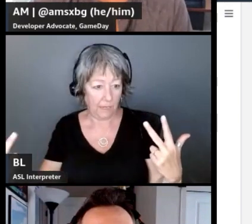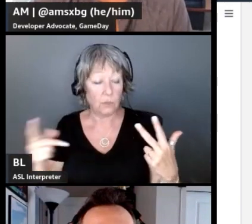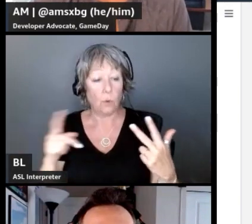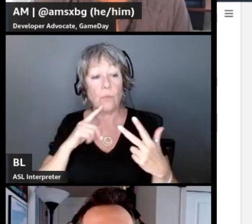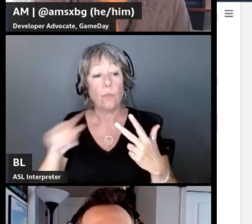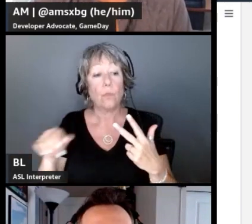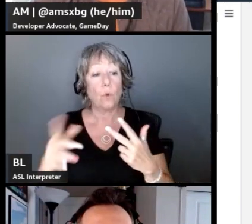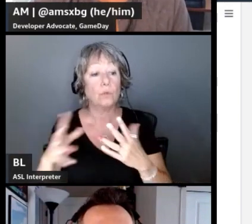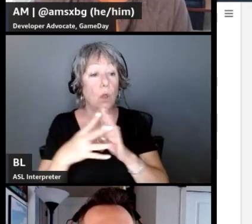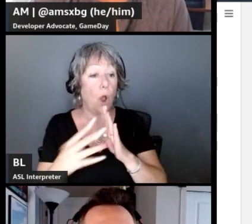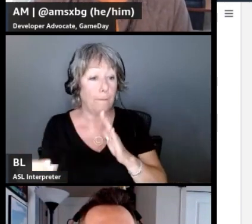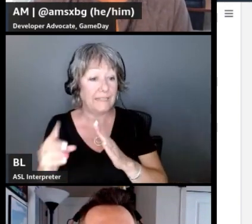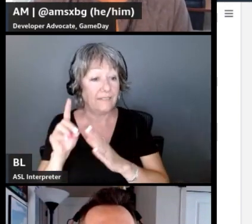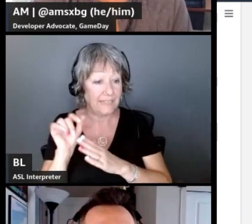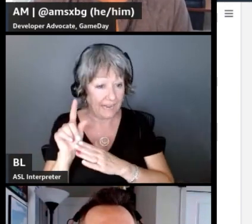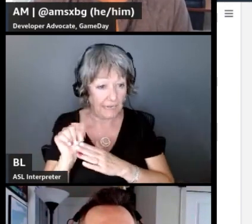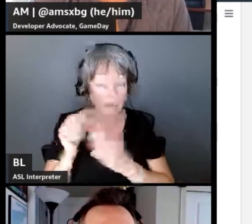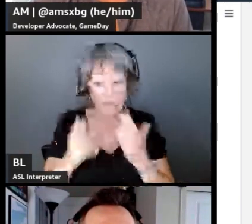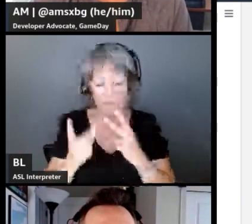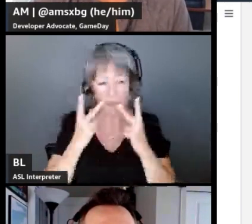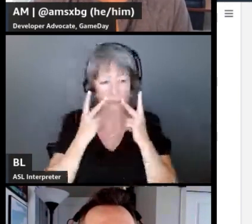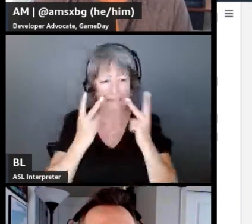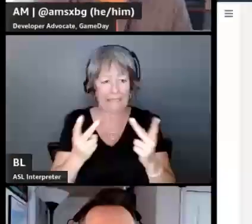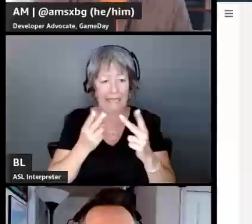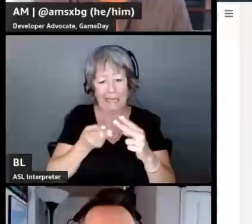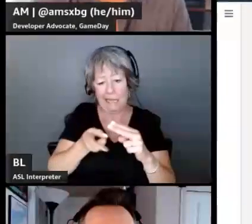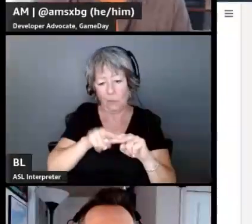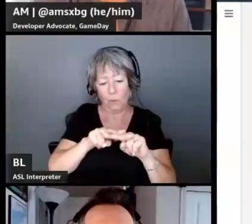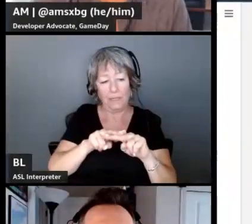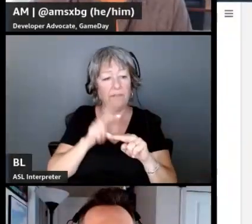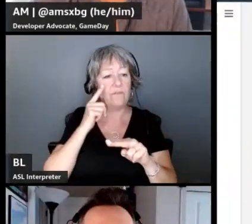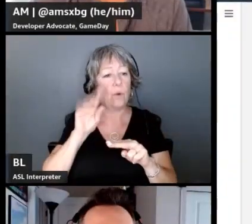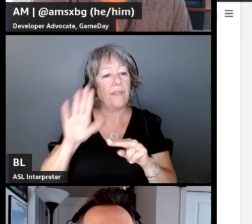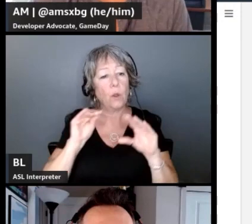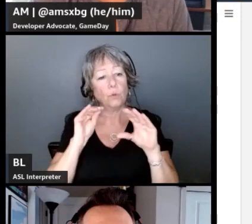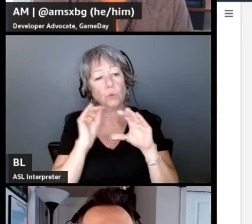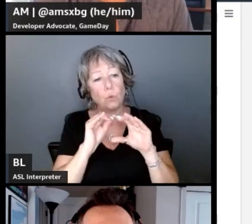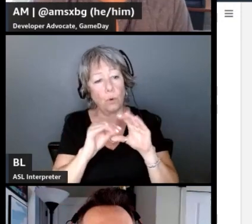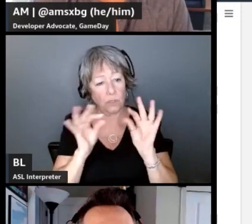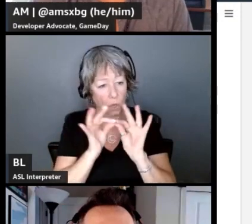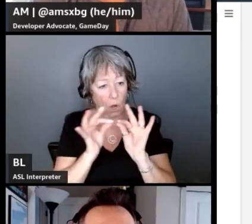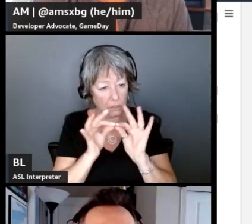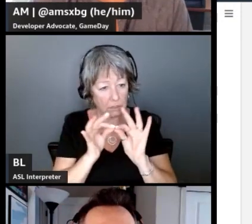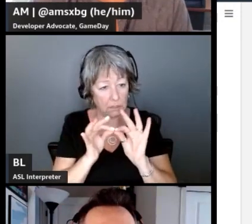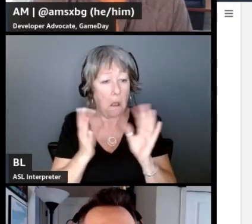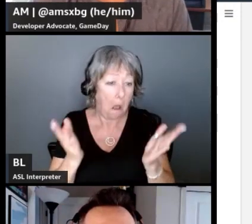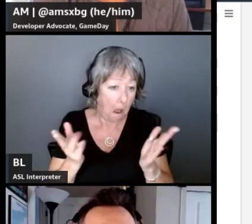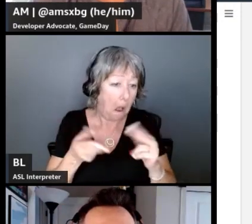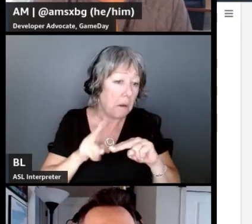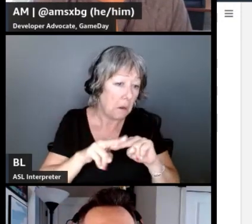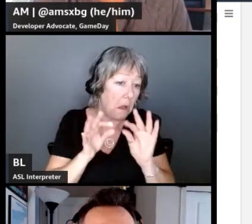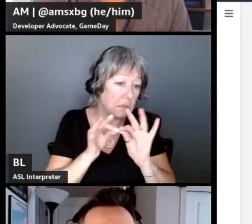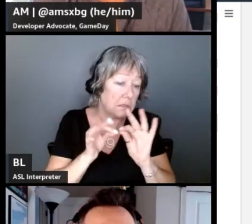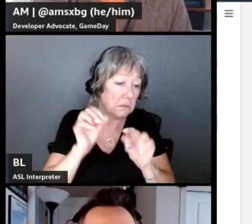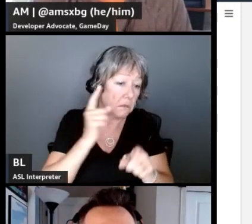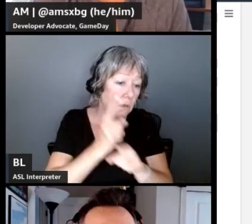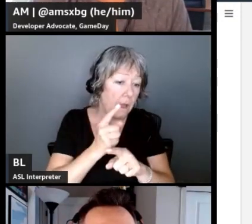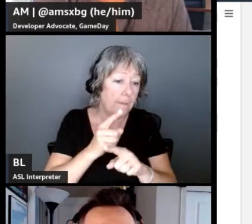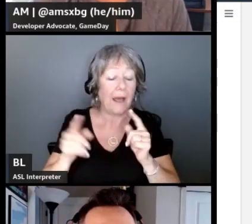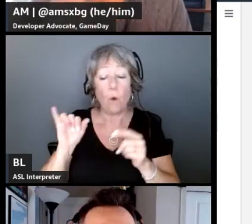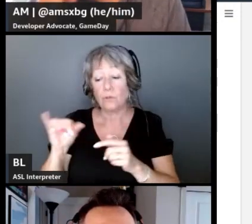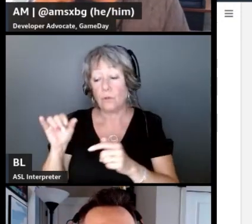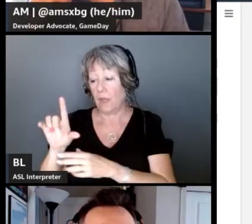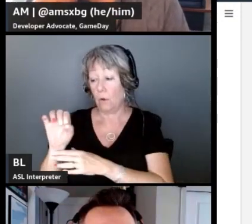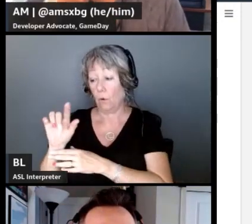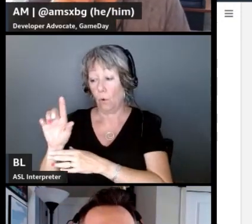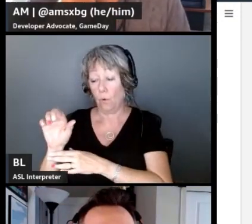might see an increase in their storage cost, but they also may see an increase in their node cost because they now